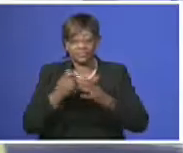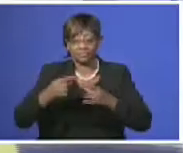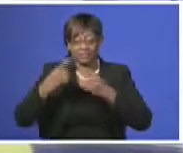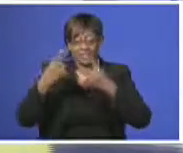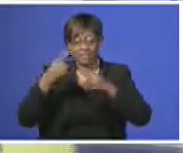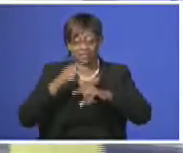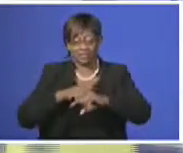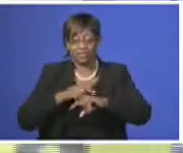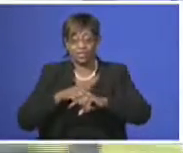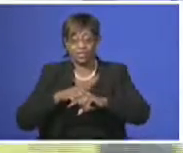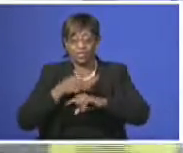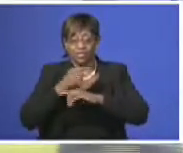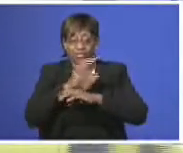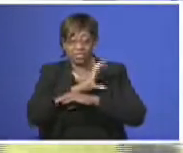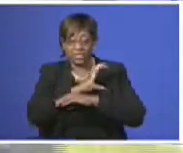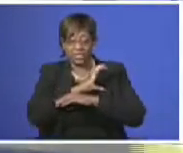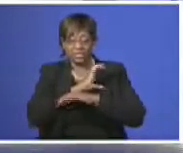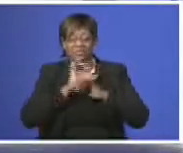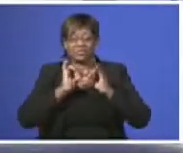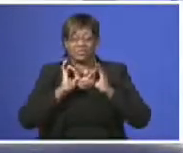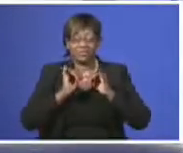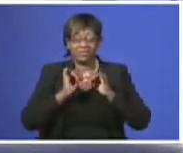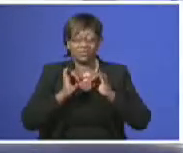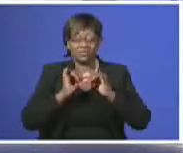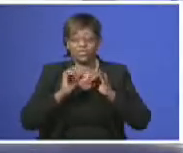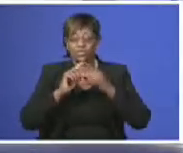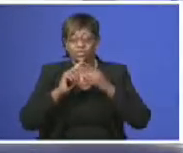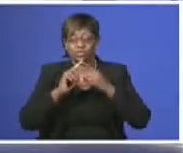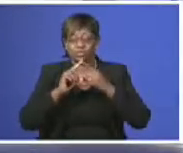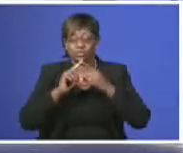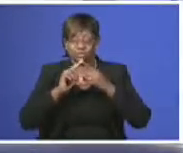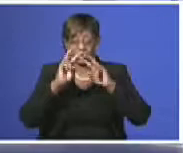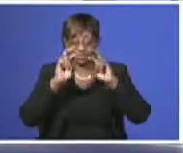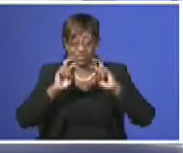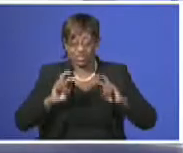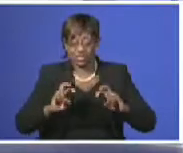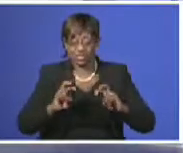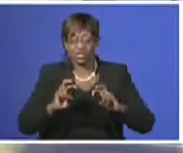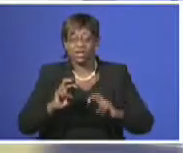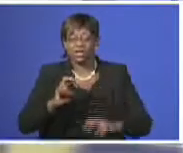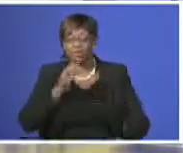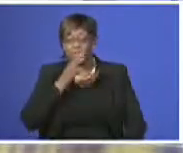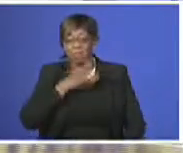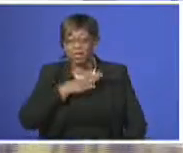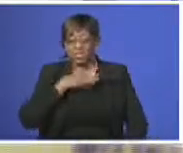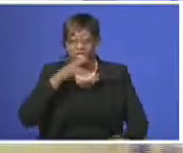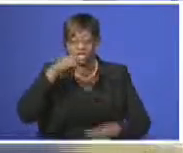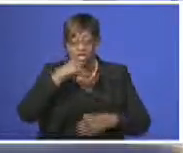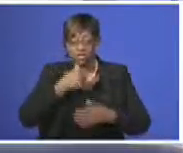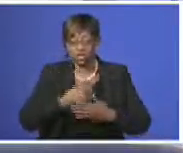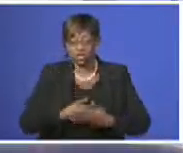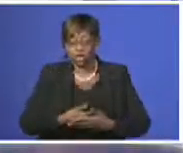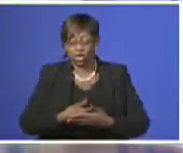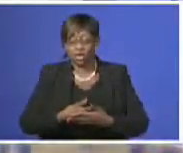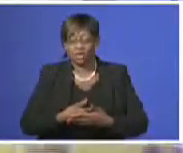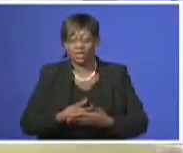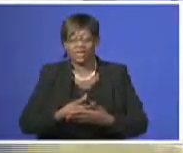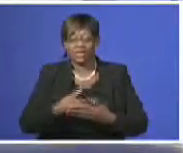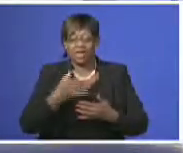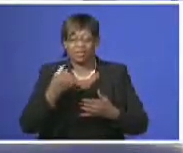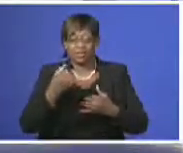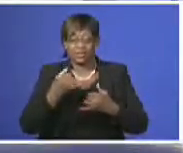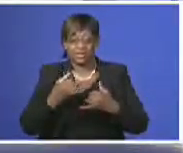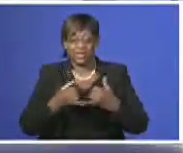Meantime, police continue their probe into that double homicide of a mother and daughter in Nassau Village this week. The young girl's father spoke to our